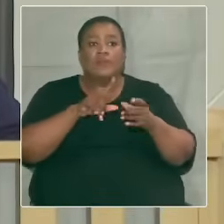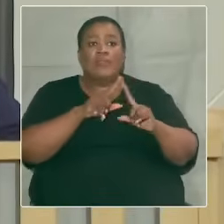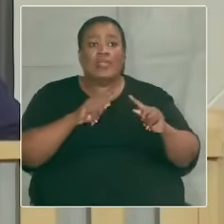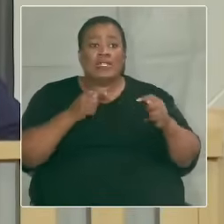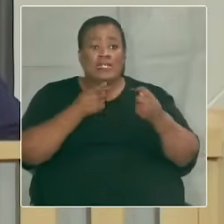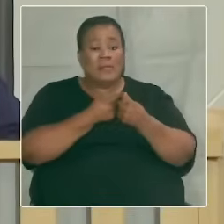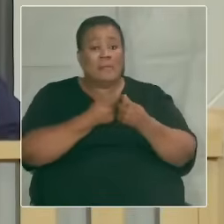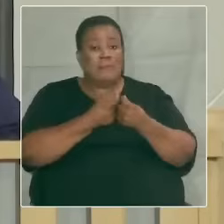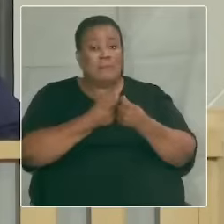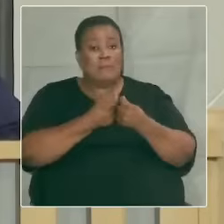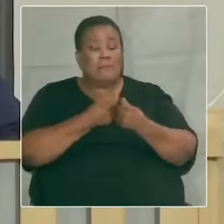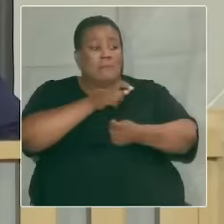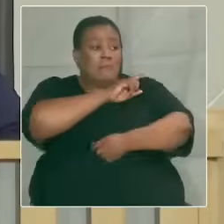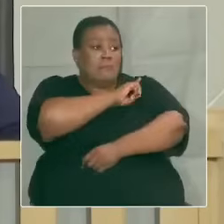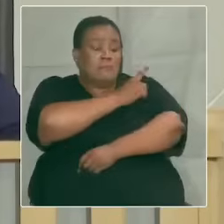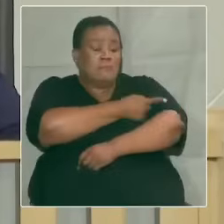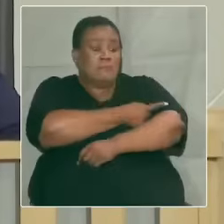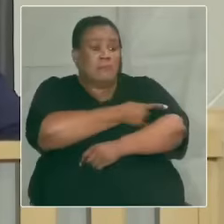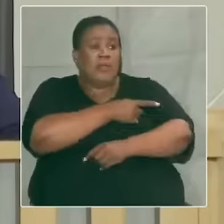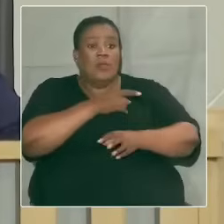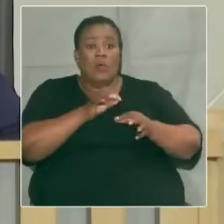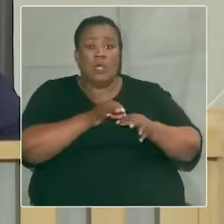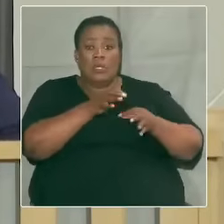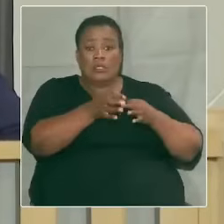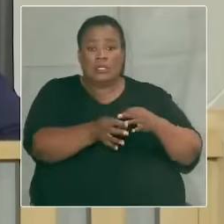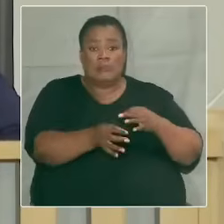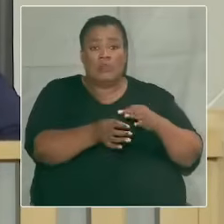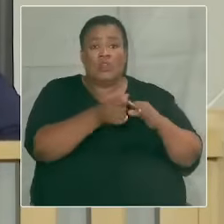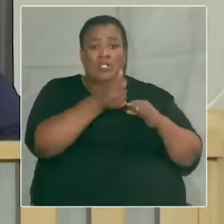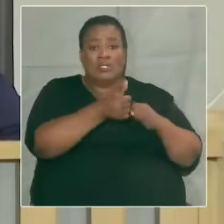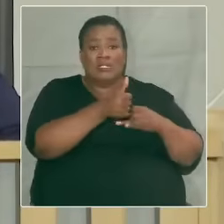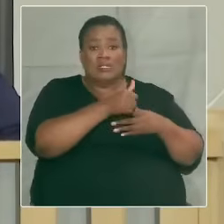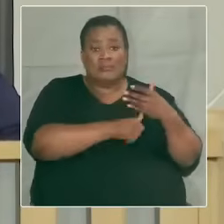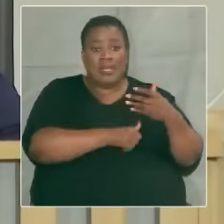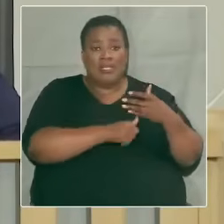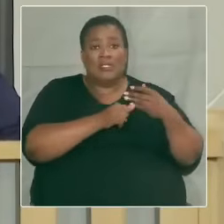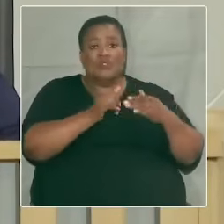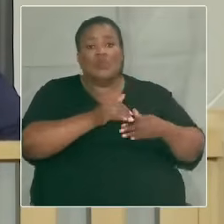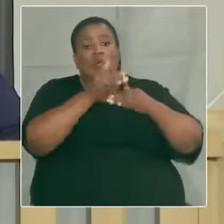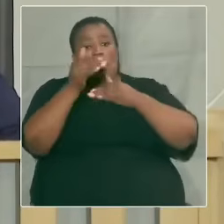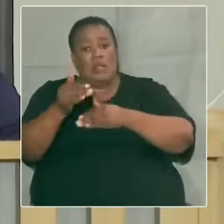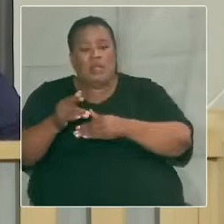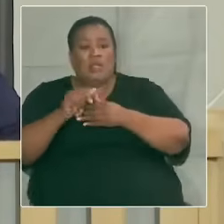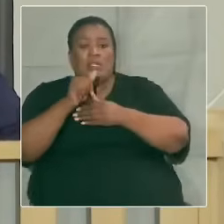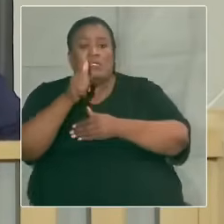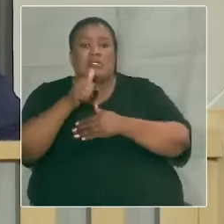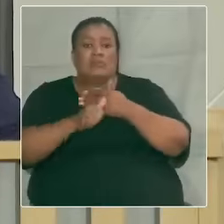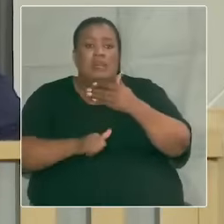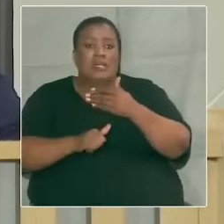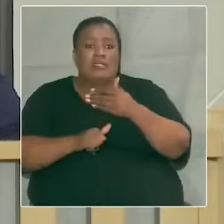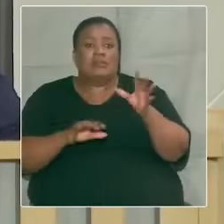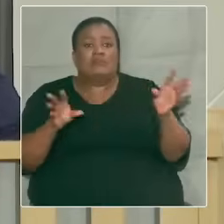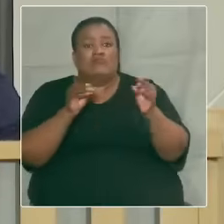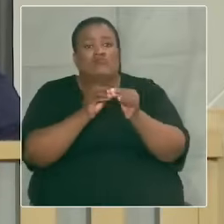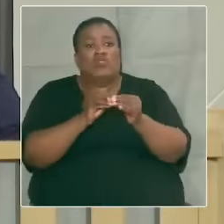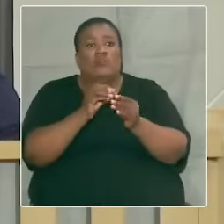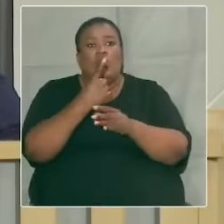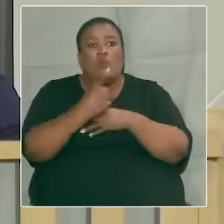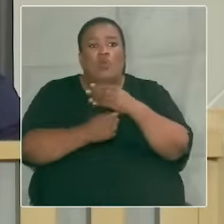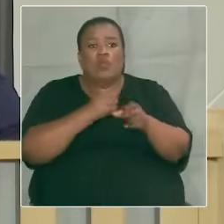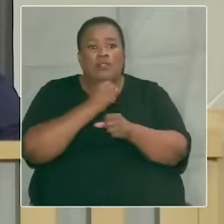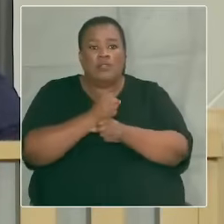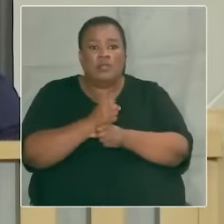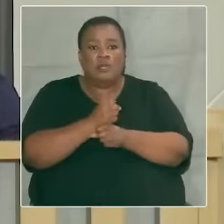was extended from 6 months to another 6 months and eventually a year, but then eventually we had to make it